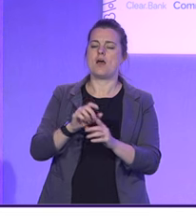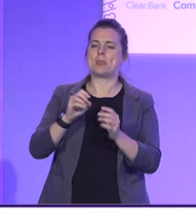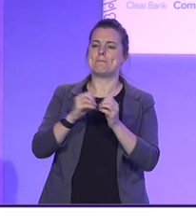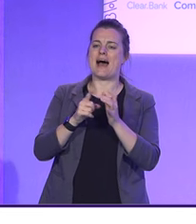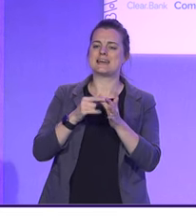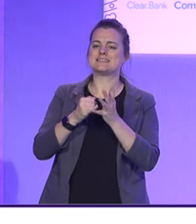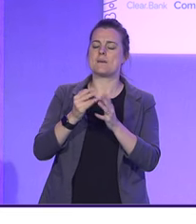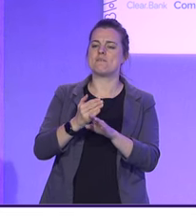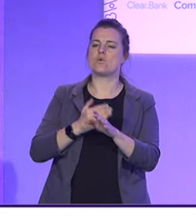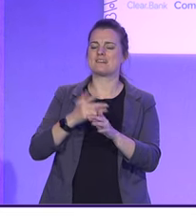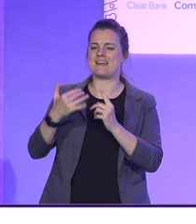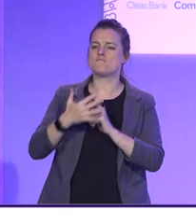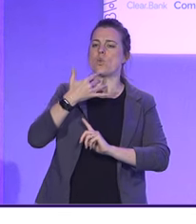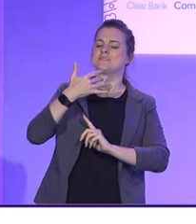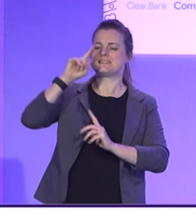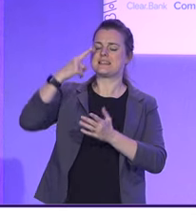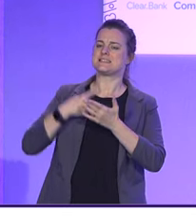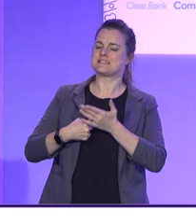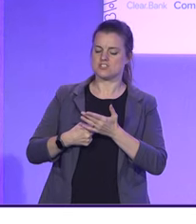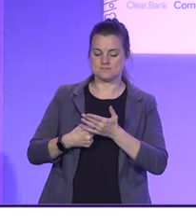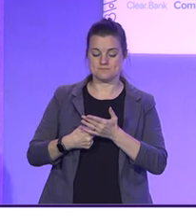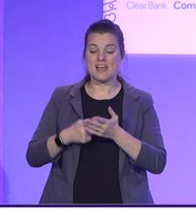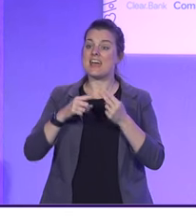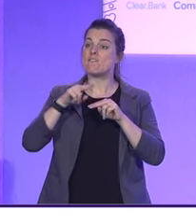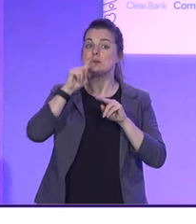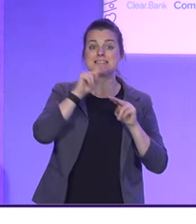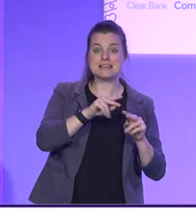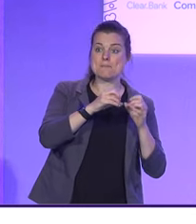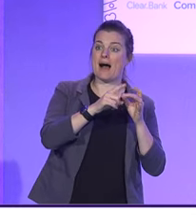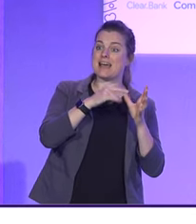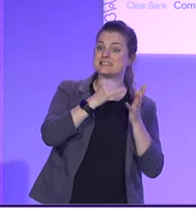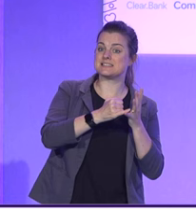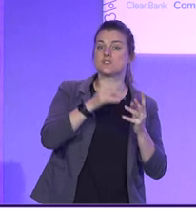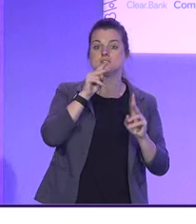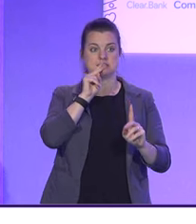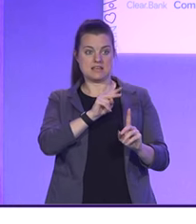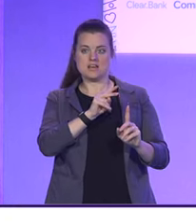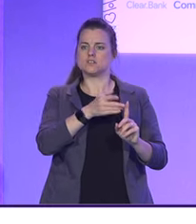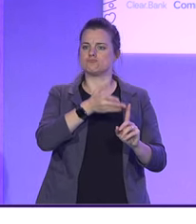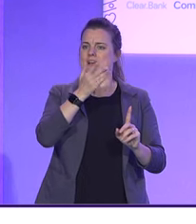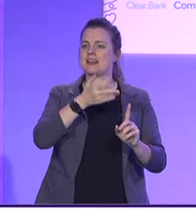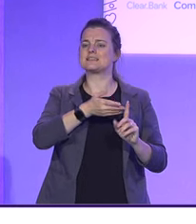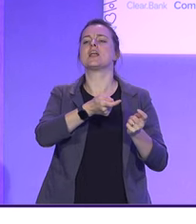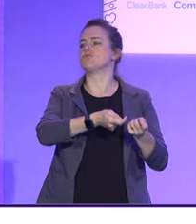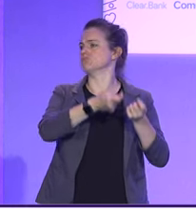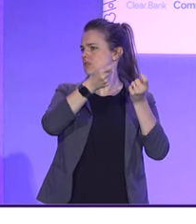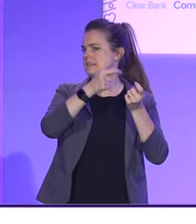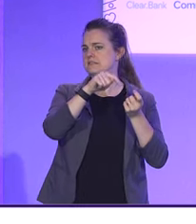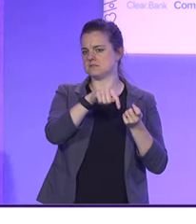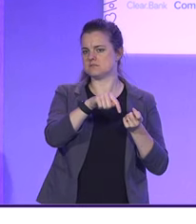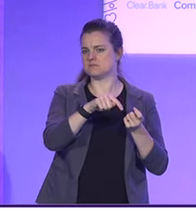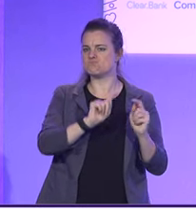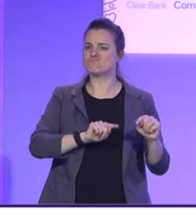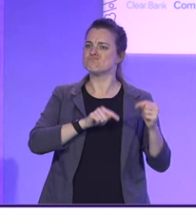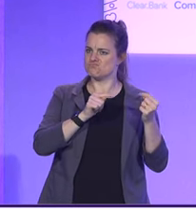around that biases are happening, and we should call it out. And you might be in a dilemma that how we can do so, but we can actually do so